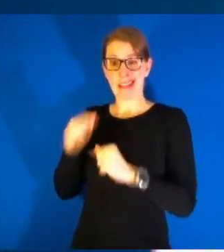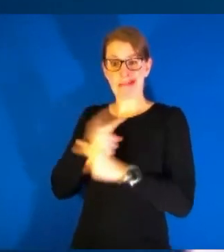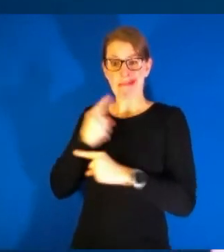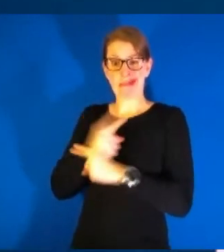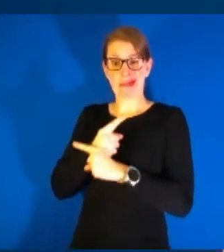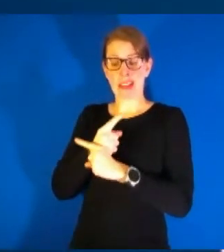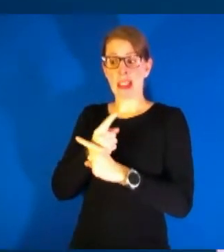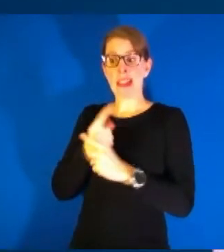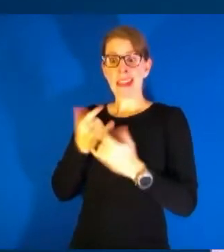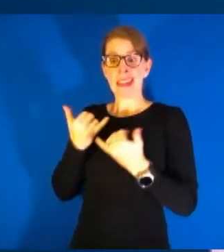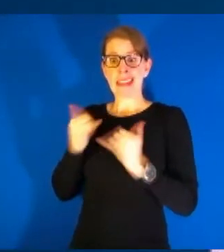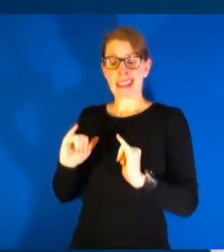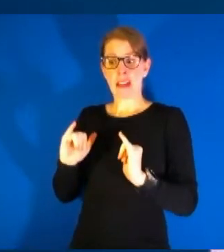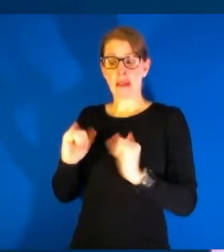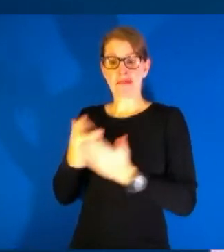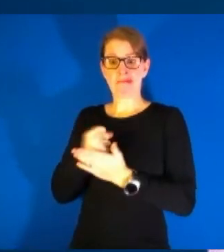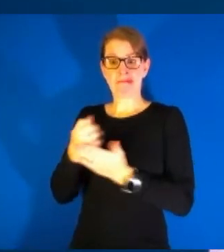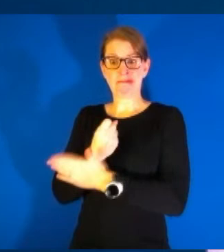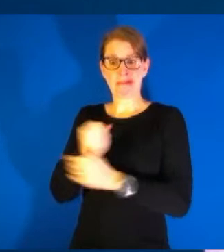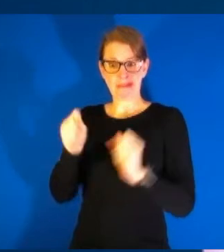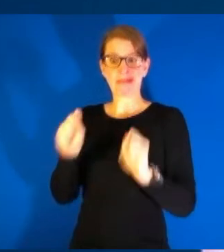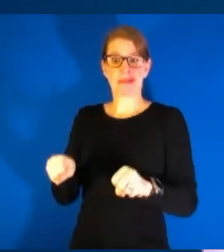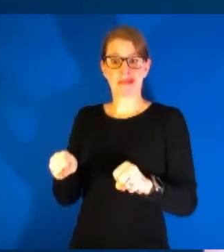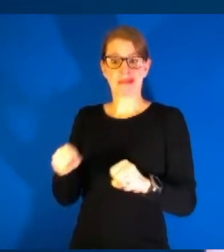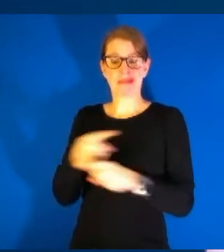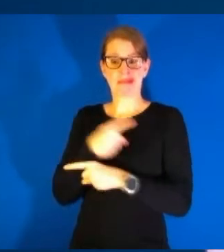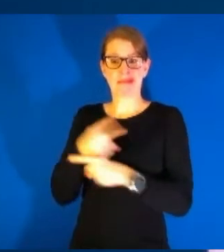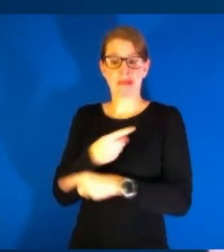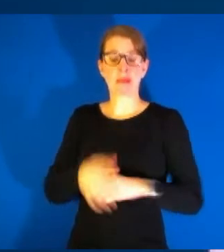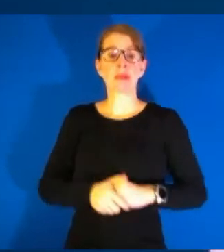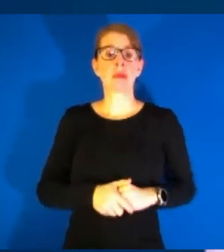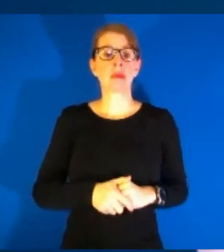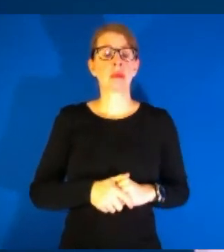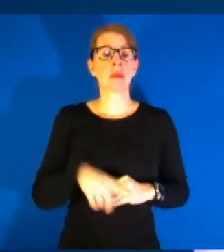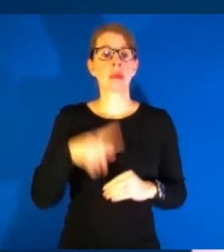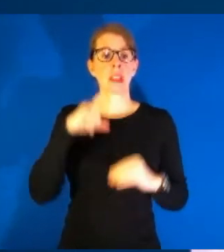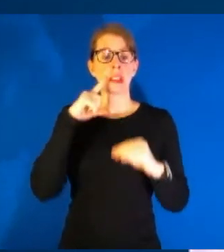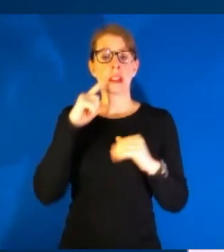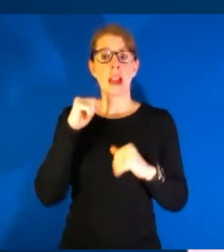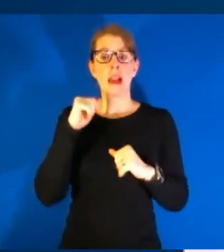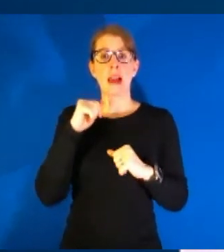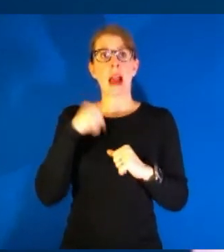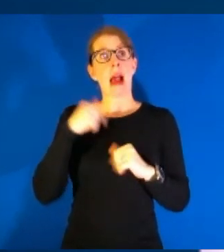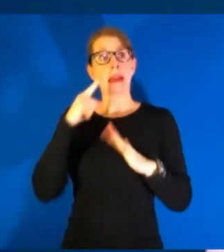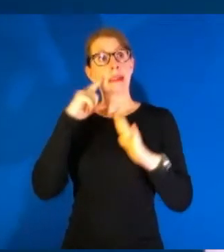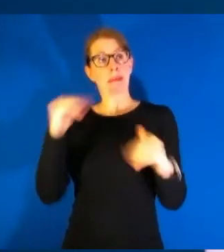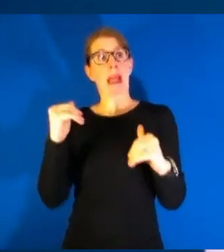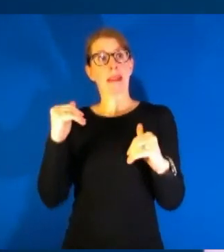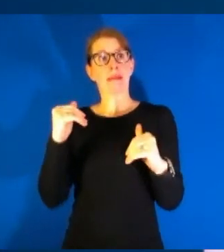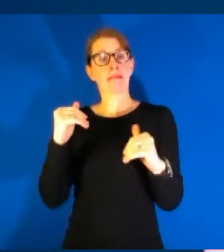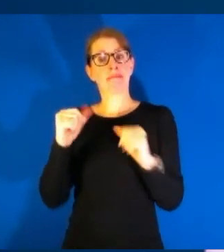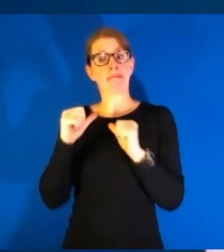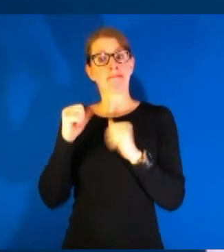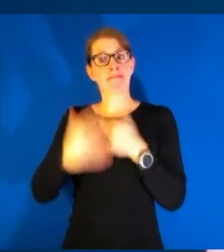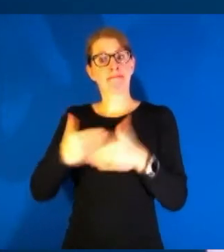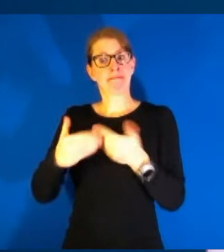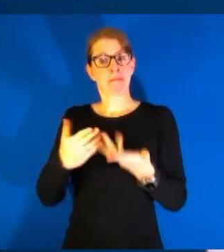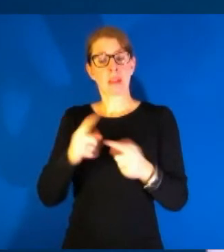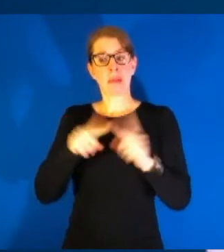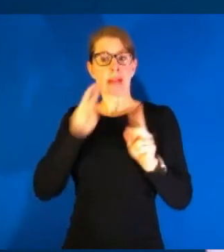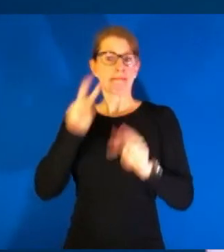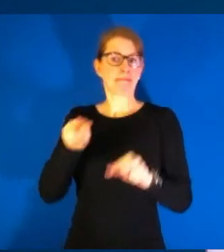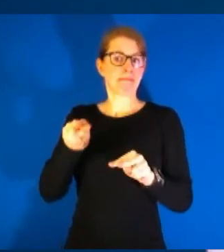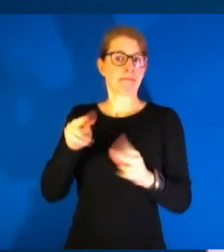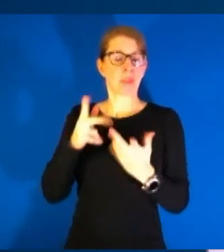obtainable. So, I suspect they would be or wouldn't be, but that's just something we want to keep an eye on. I don't think that it would be